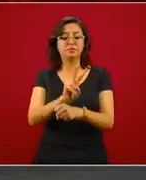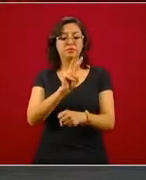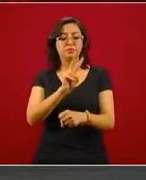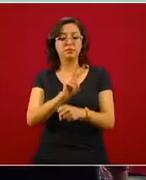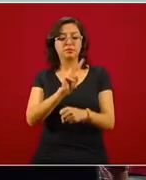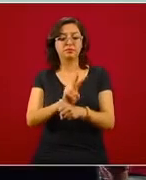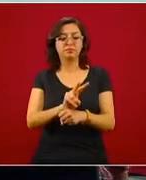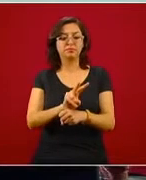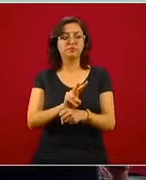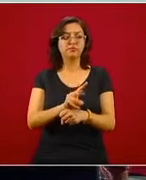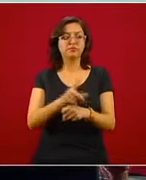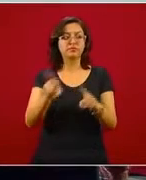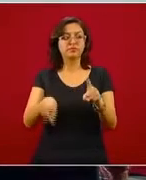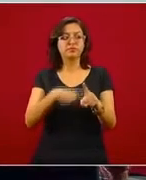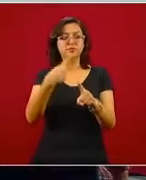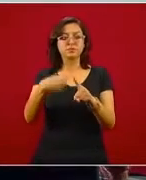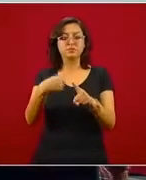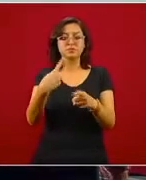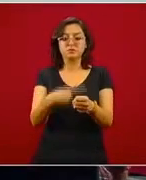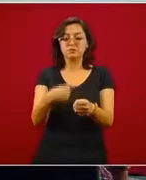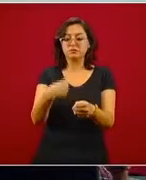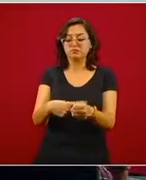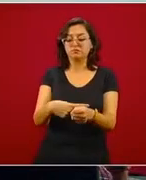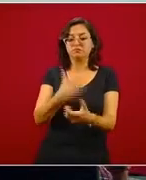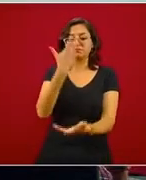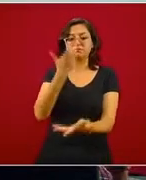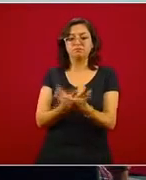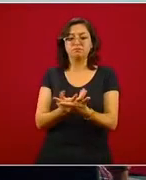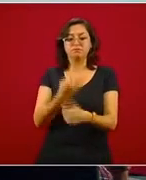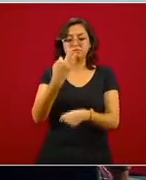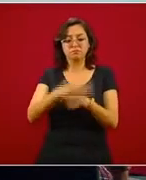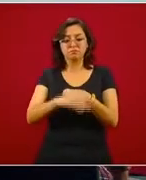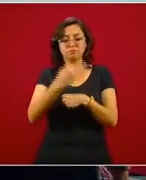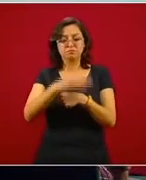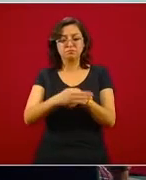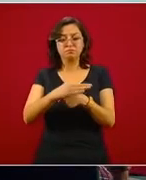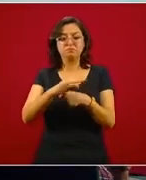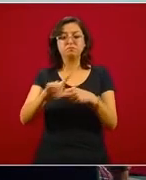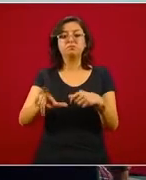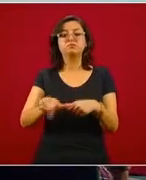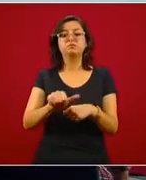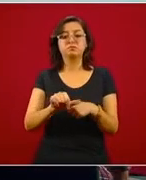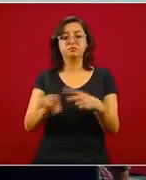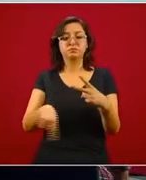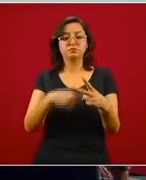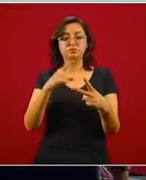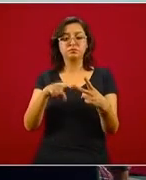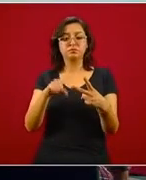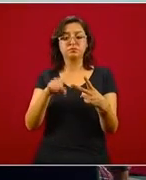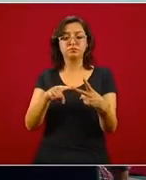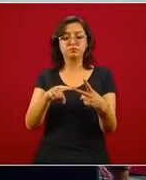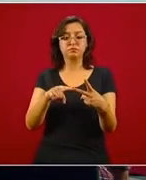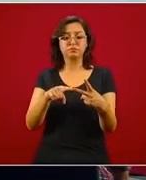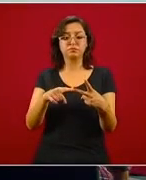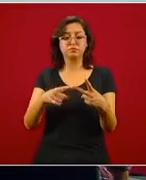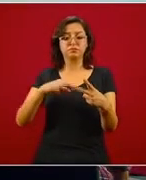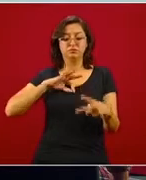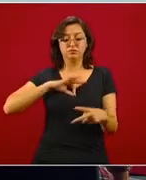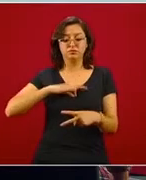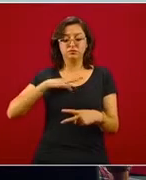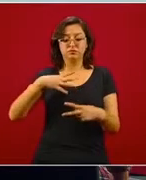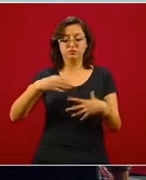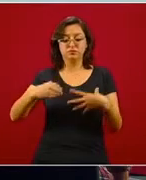this surveillance that we have in the institute for disability, temporary disability.